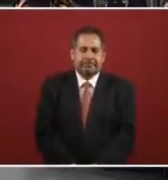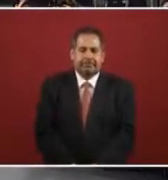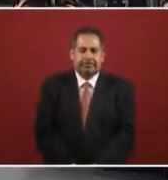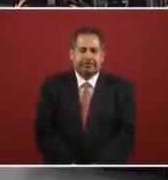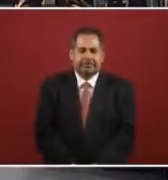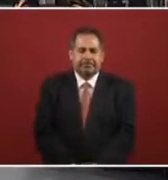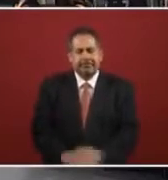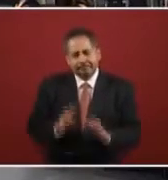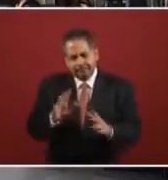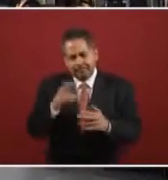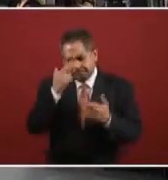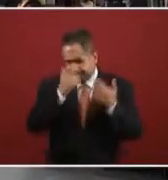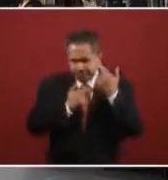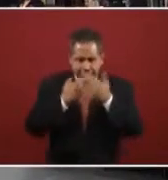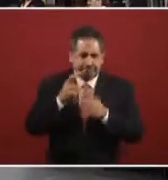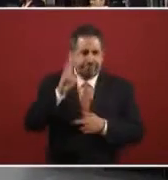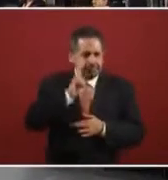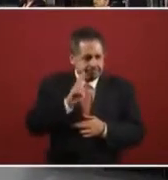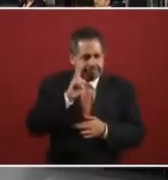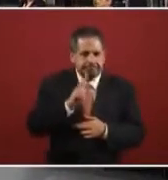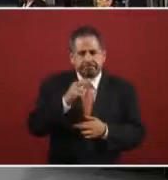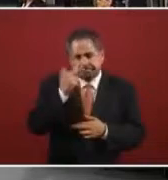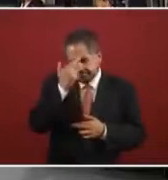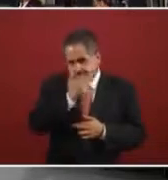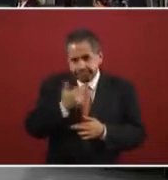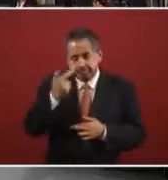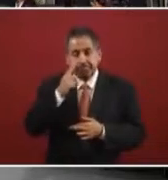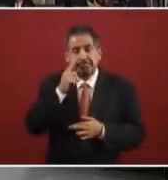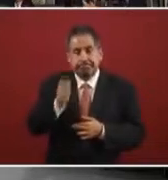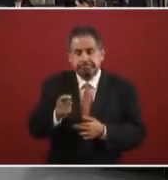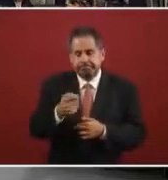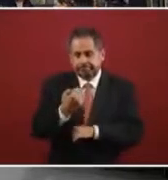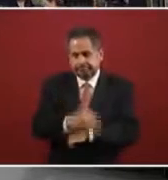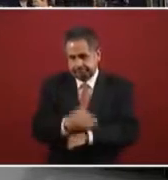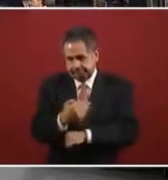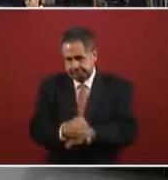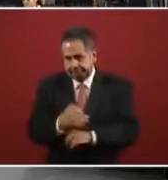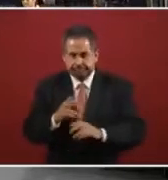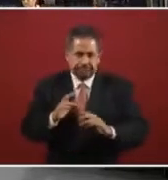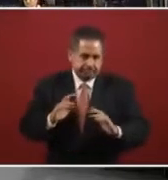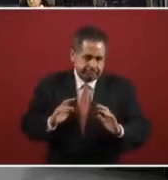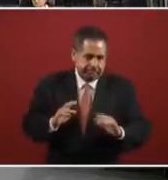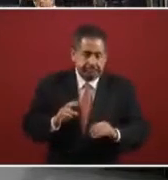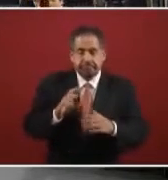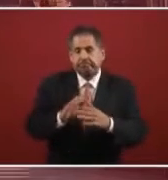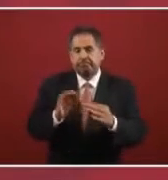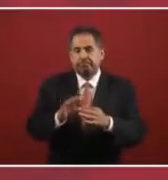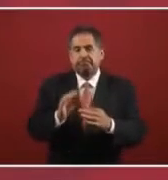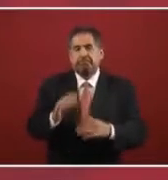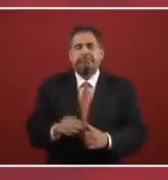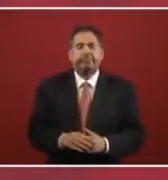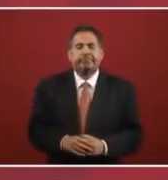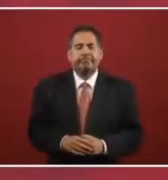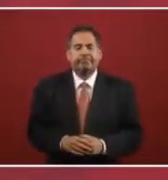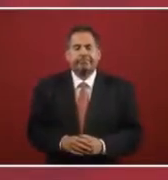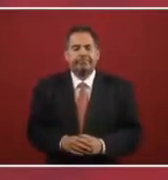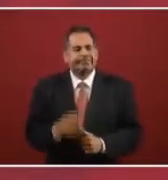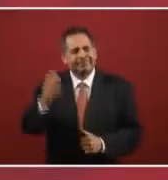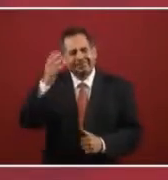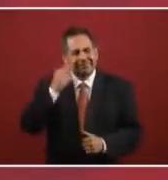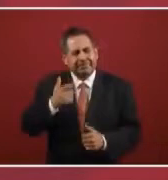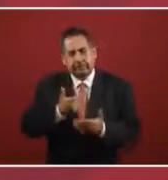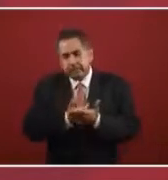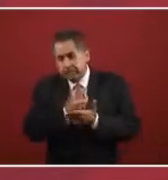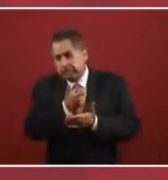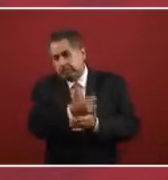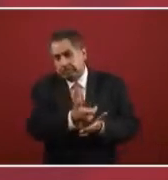Es una revisión que se está haciendo. It's something that's affecting temporal. universities. It's temporary. Miren, Listen, se pagaba muchísimo